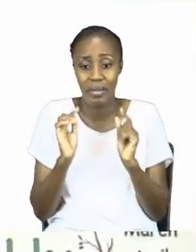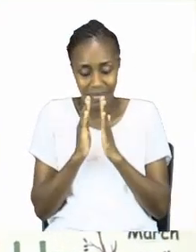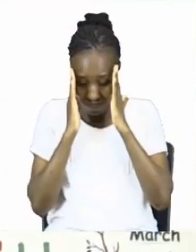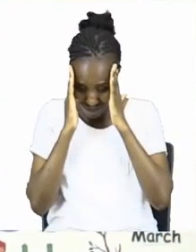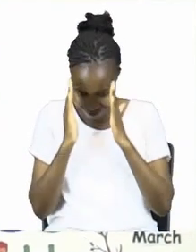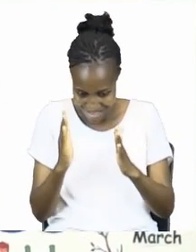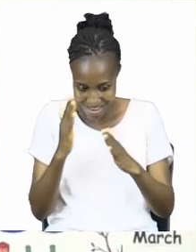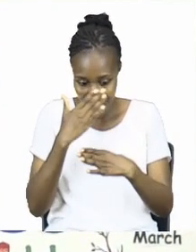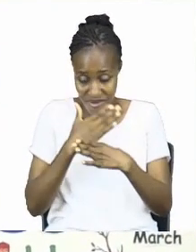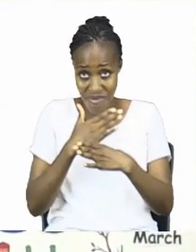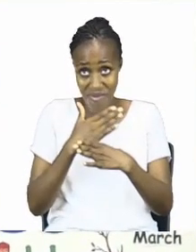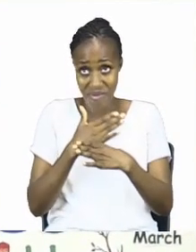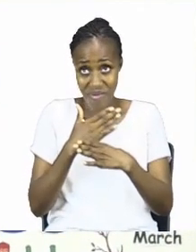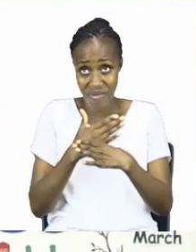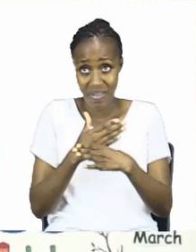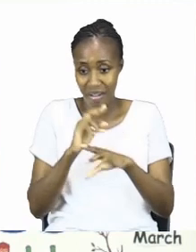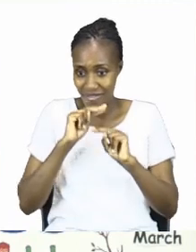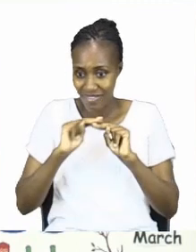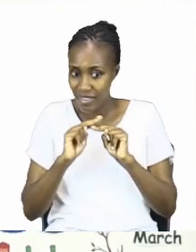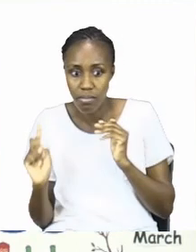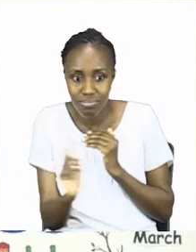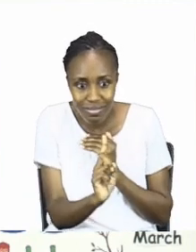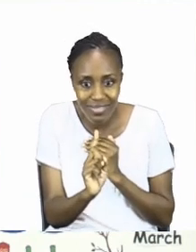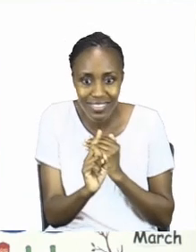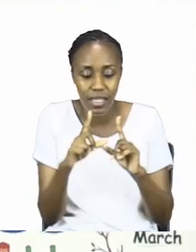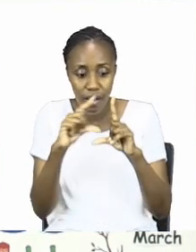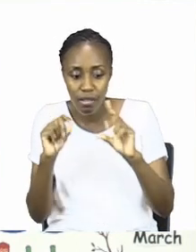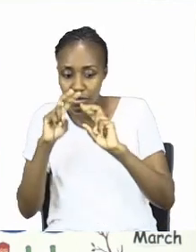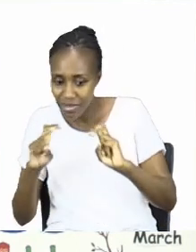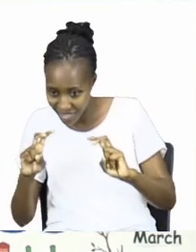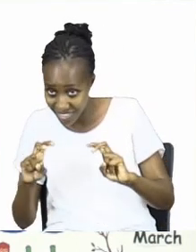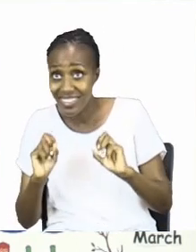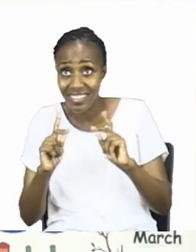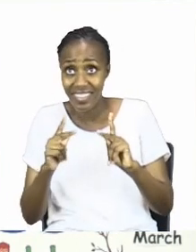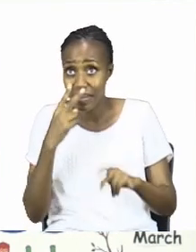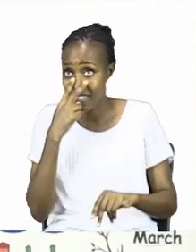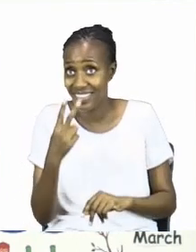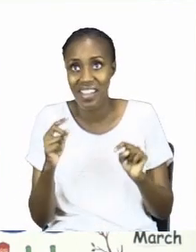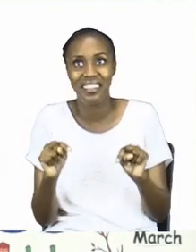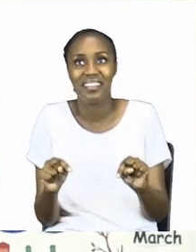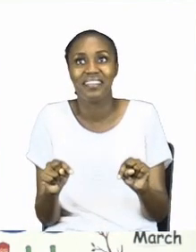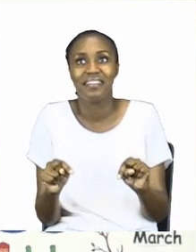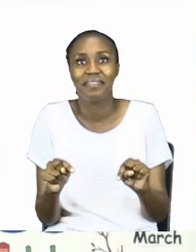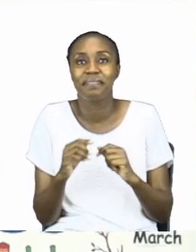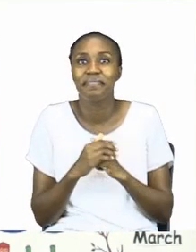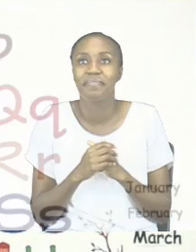run outside and find your leaves. So I will see you shortly after this break.